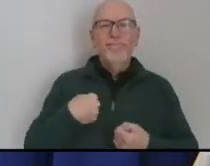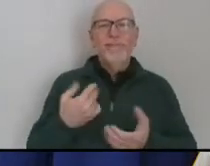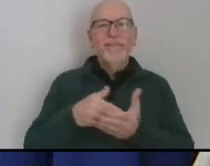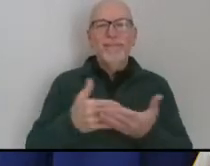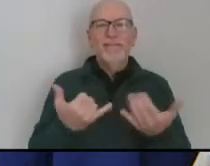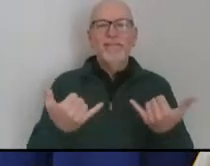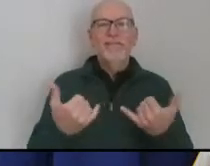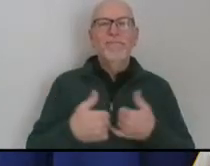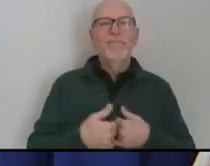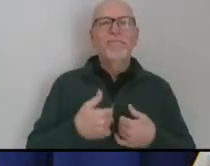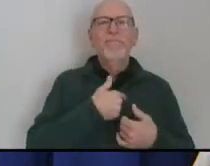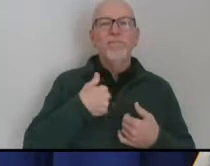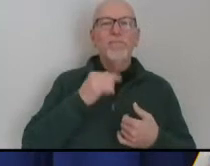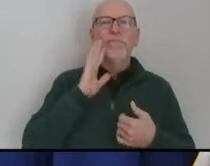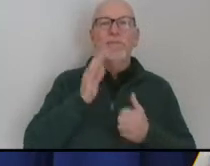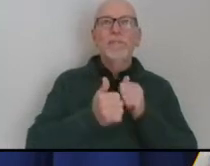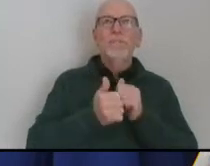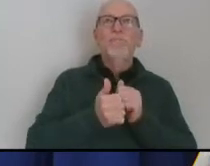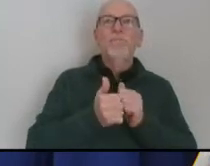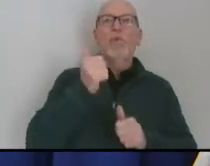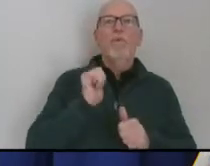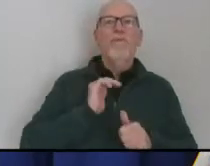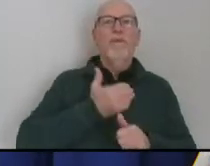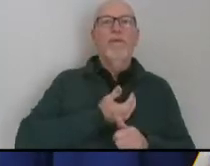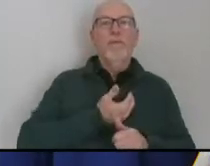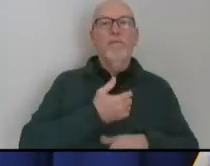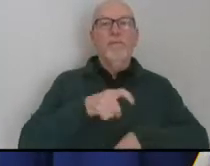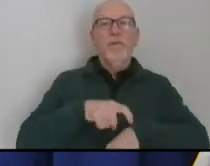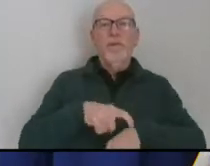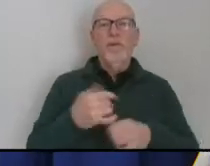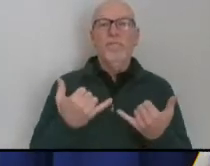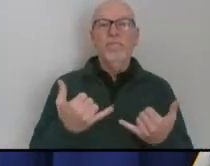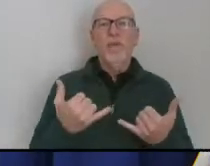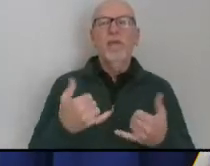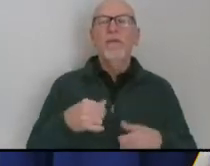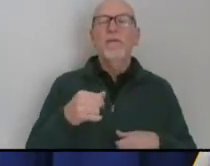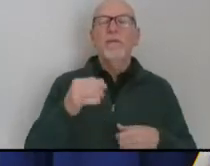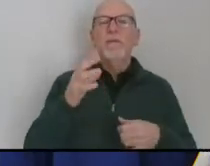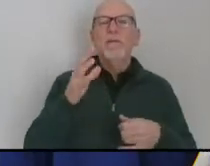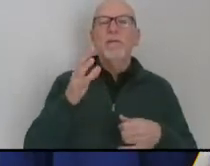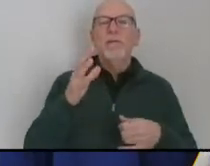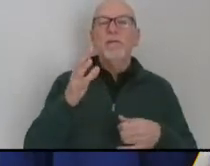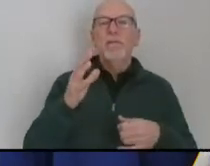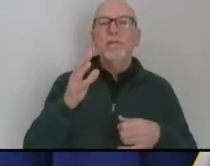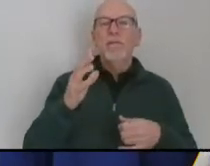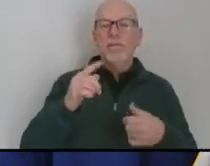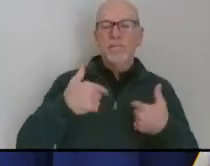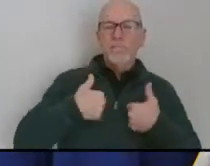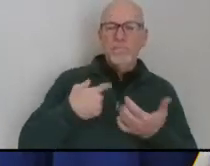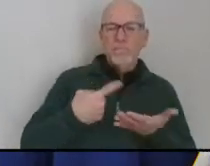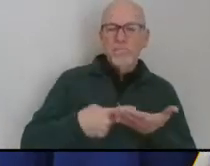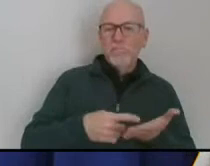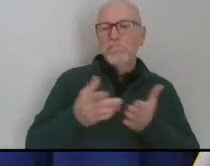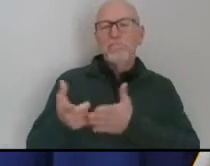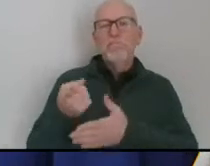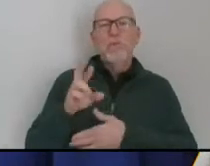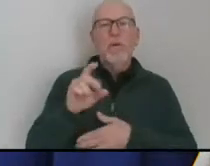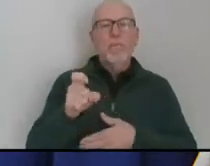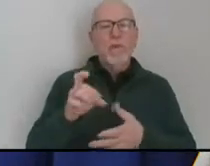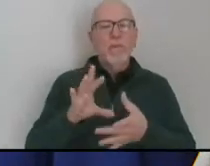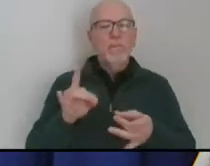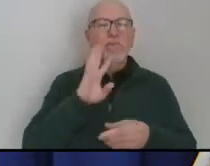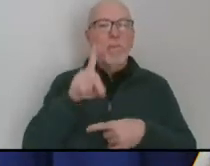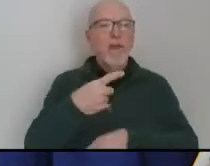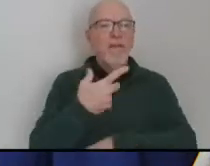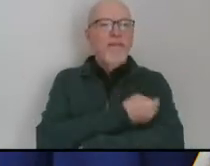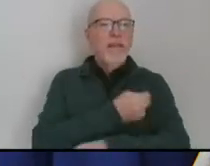We'll spend the bulk of our time today in our portion of it talking about the vaccination